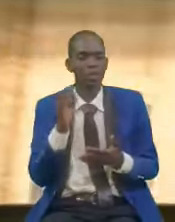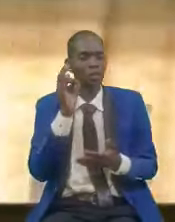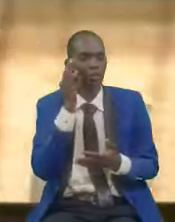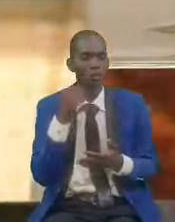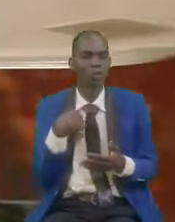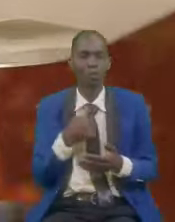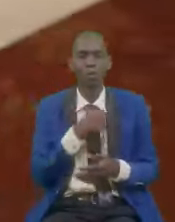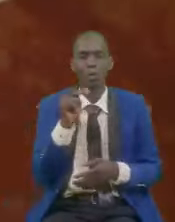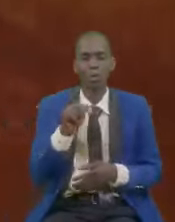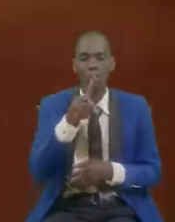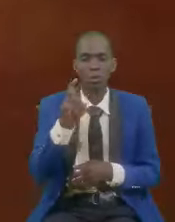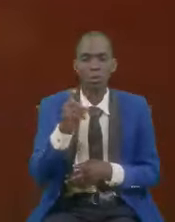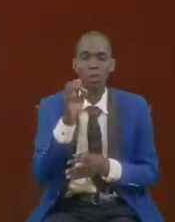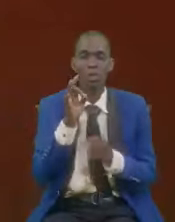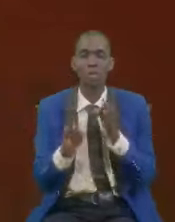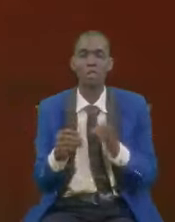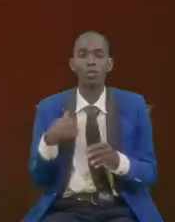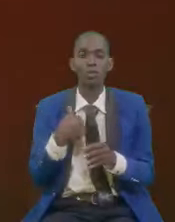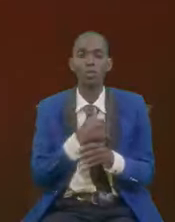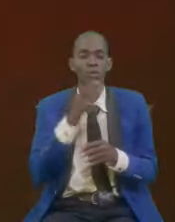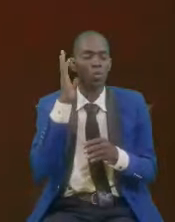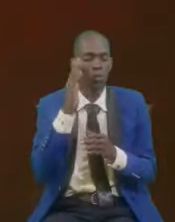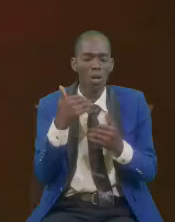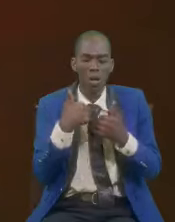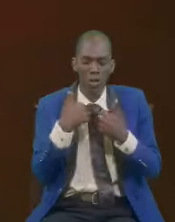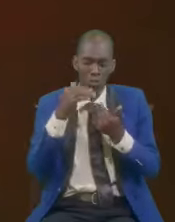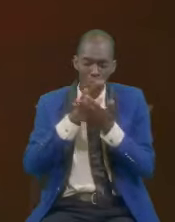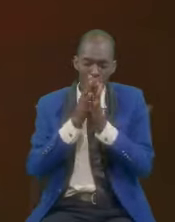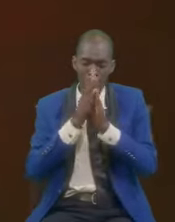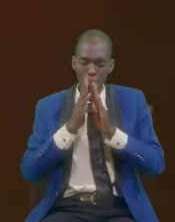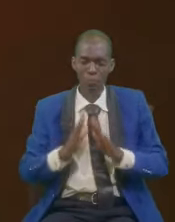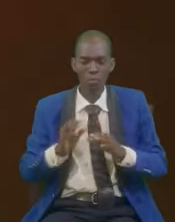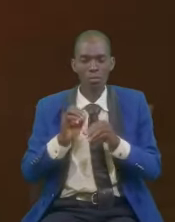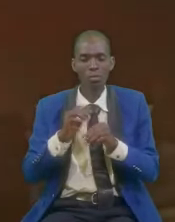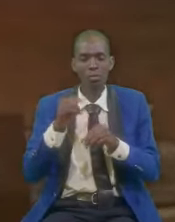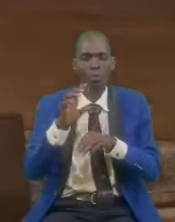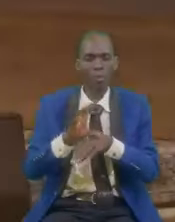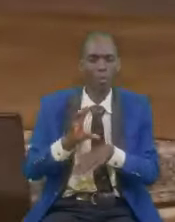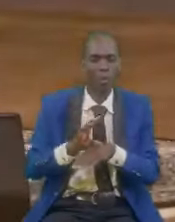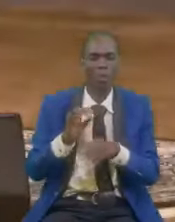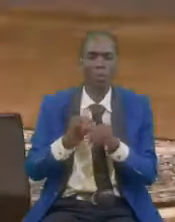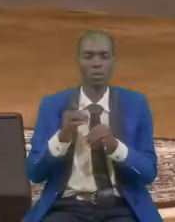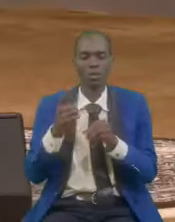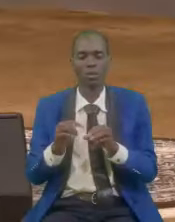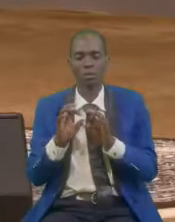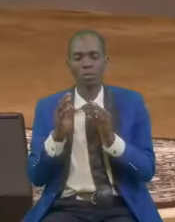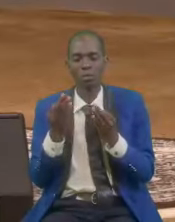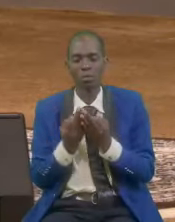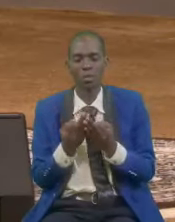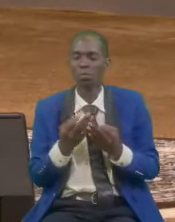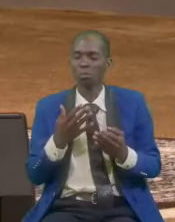going to have peace in the church, in the family, in the community, my